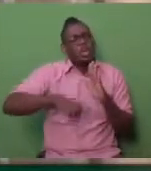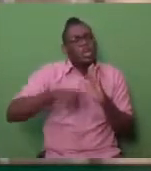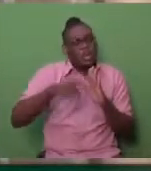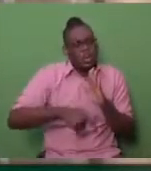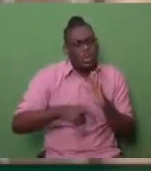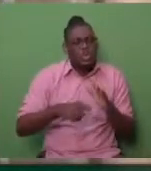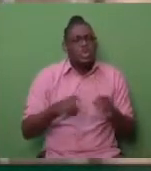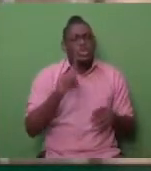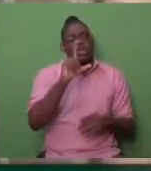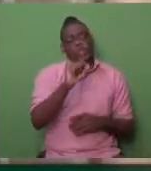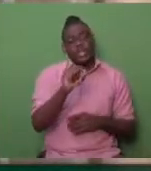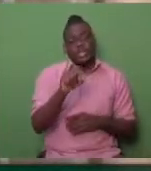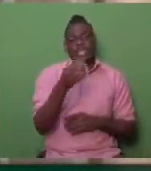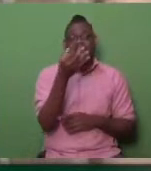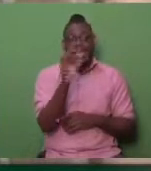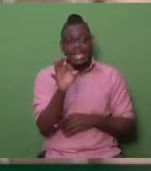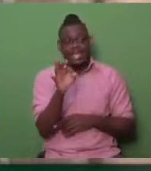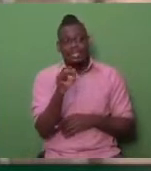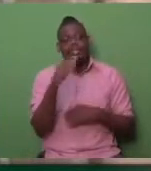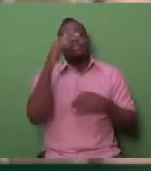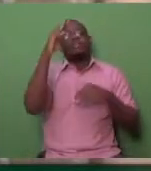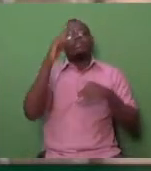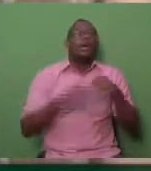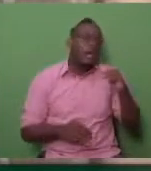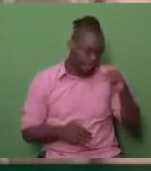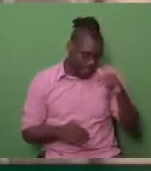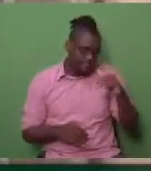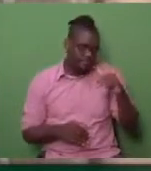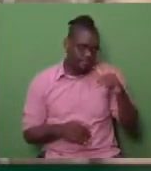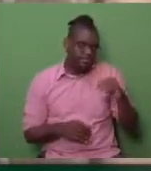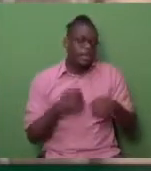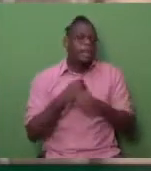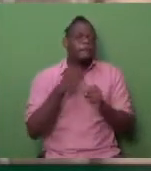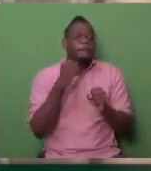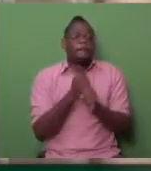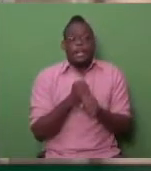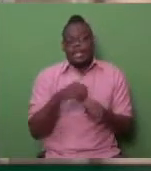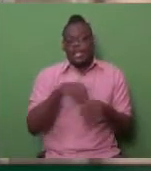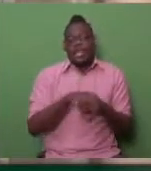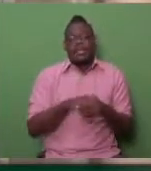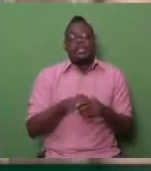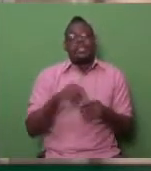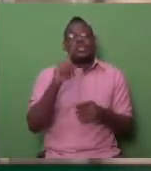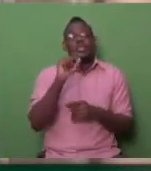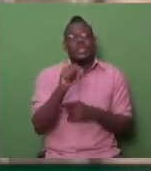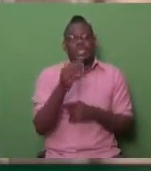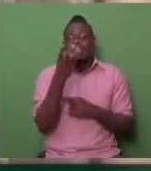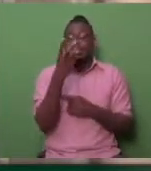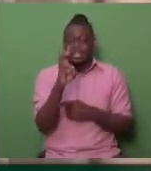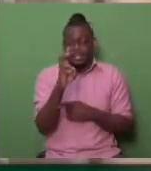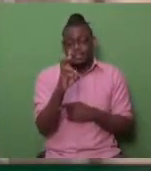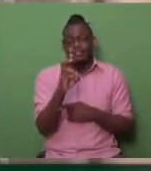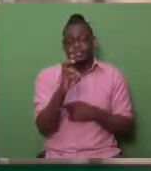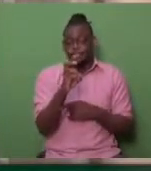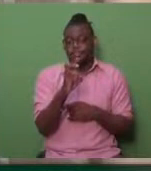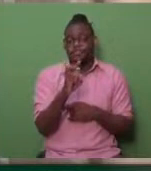than it was producing when we were in office in 2015. This was the worst contraction in more than 3 decades, and this was